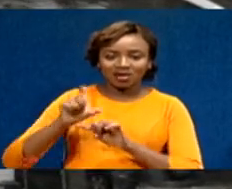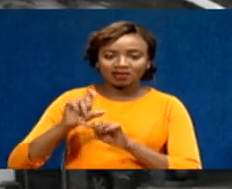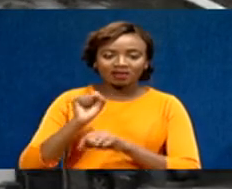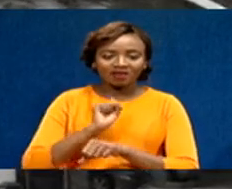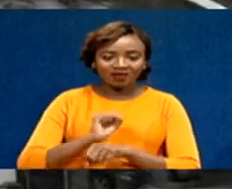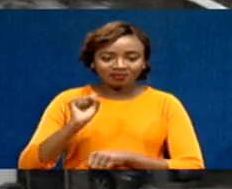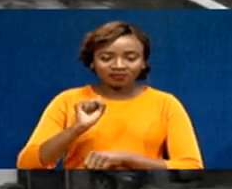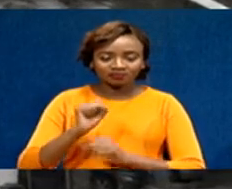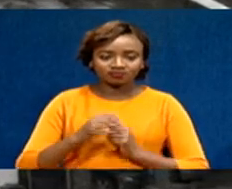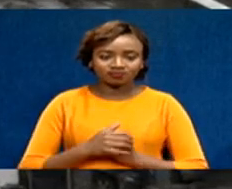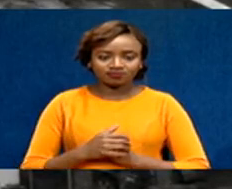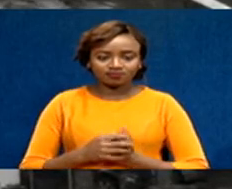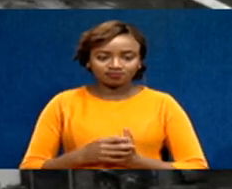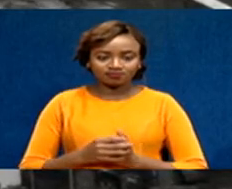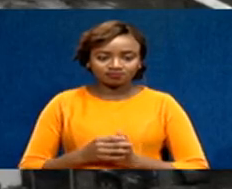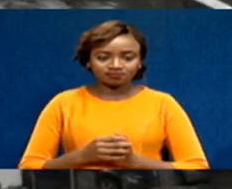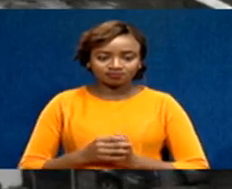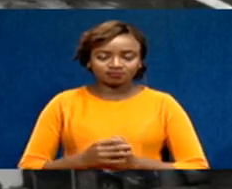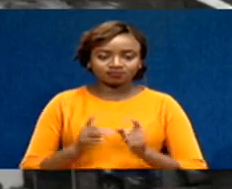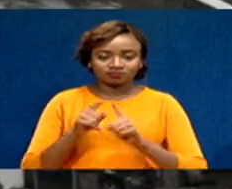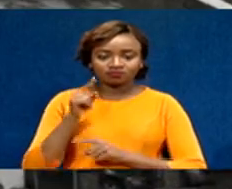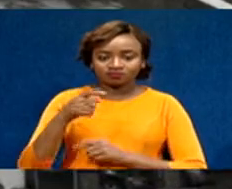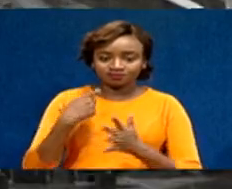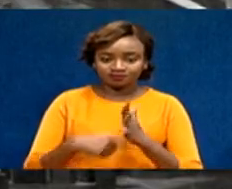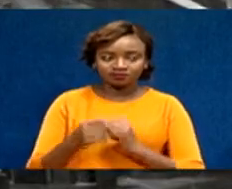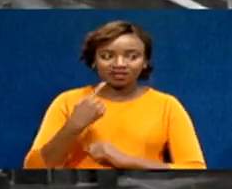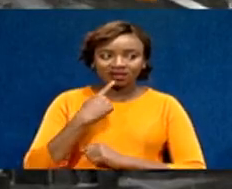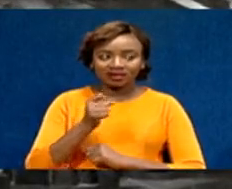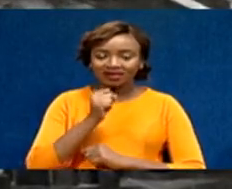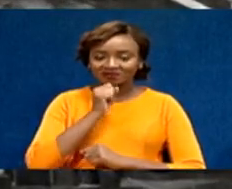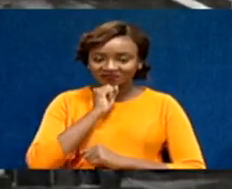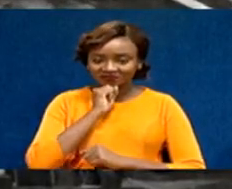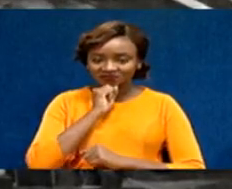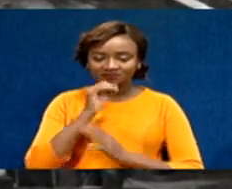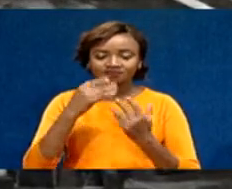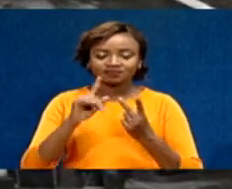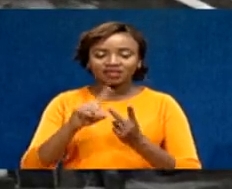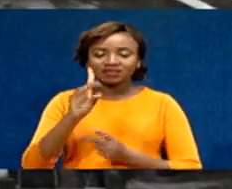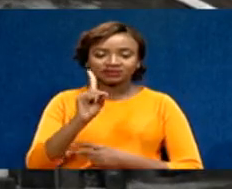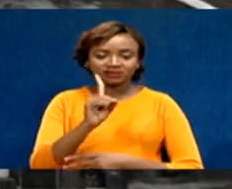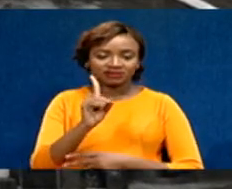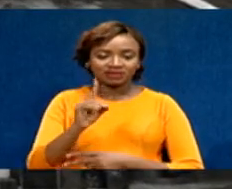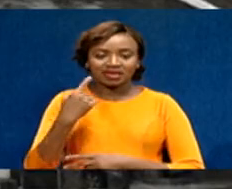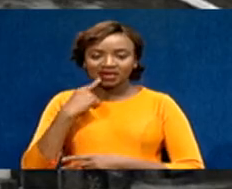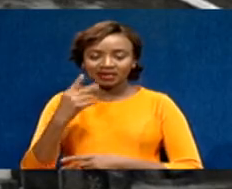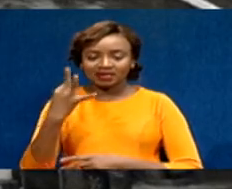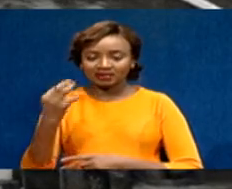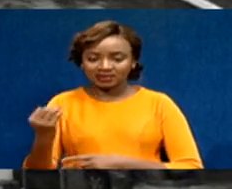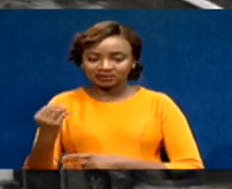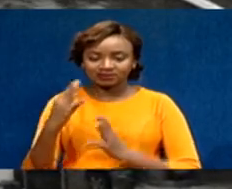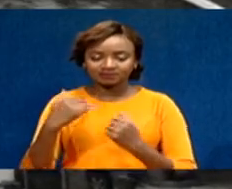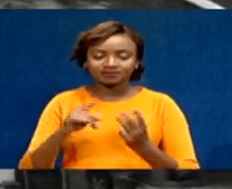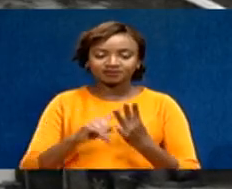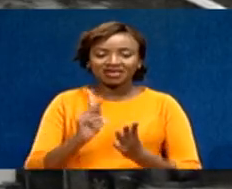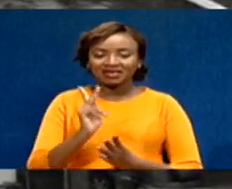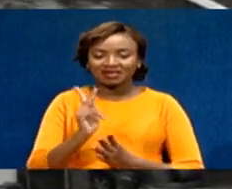cents. Now, a litre of super petrol will retail at 150 shillings and 12 cents, diesel at 131 shillings and 2 cents, and